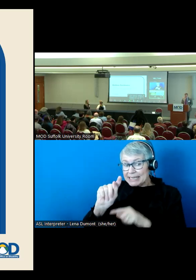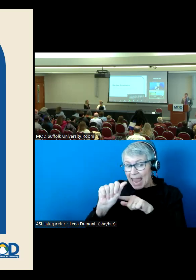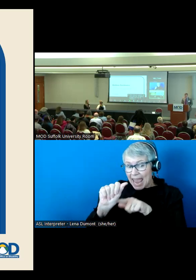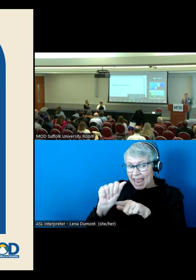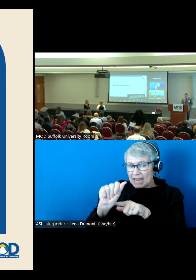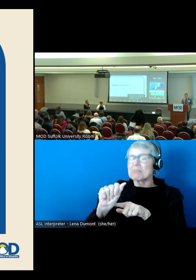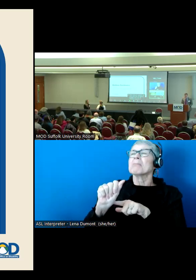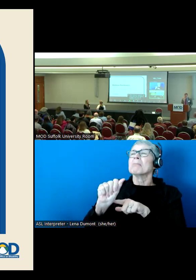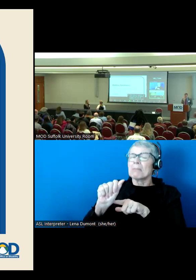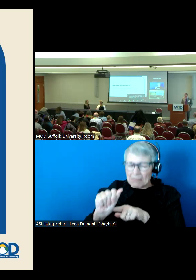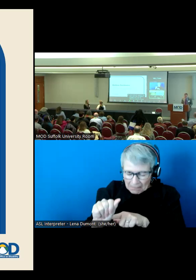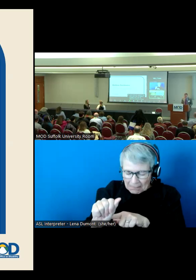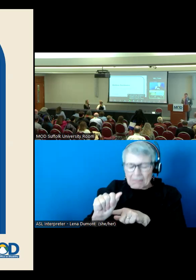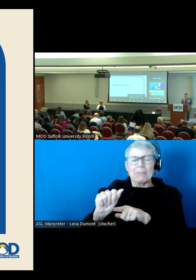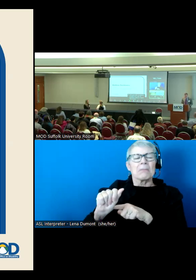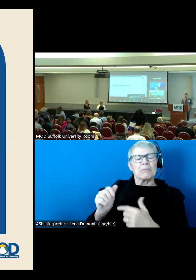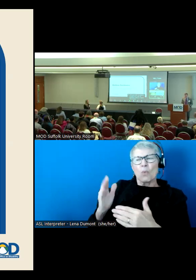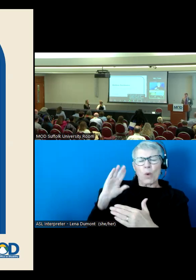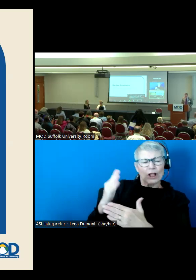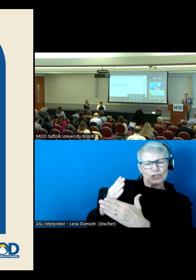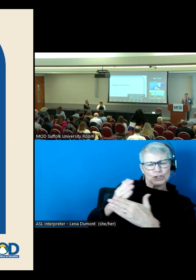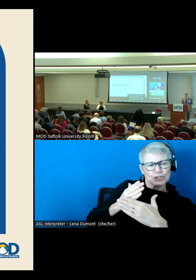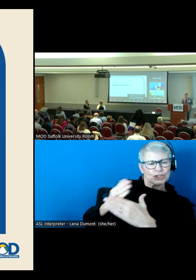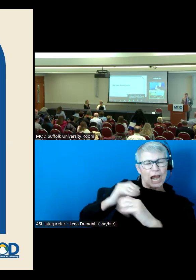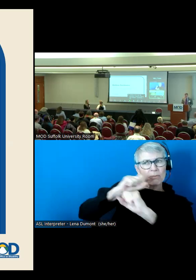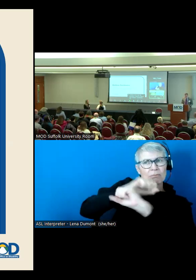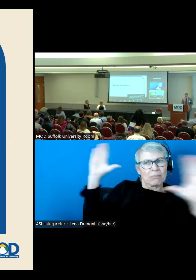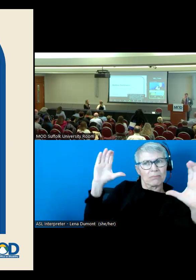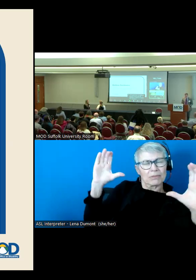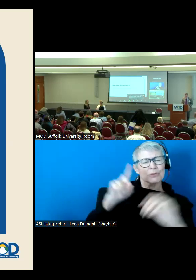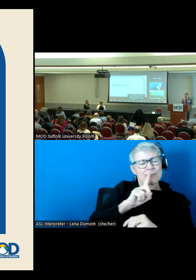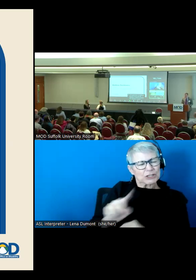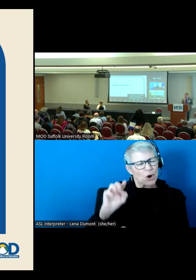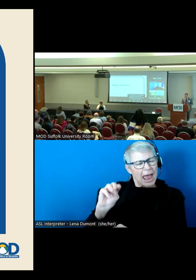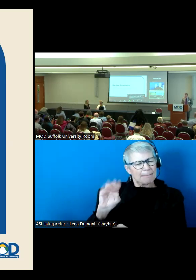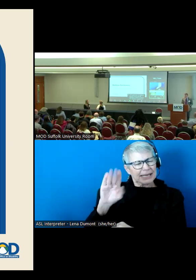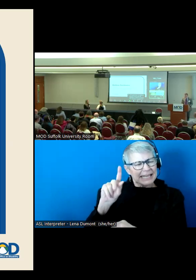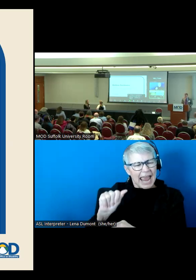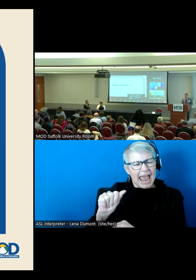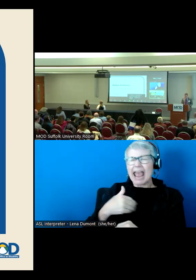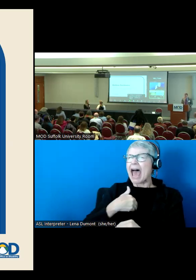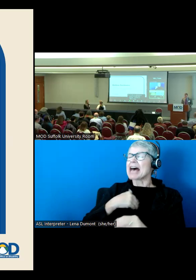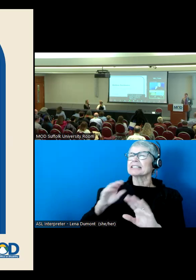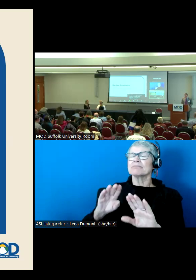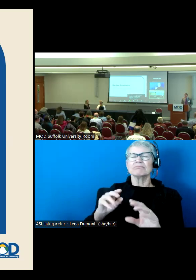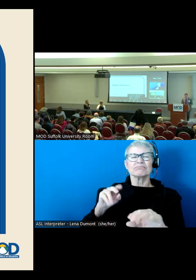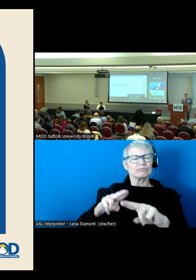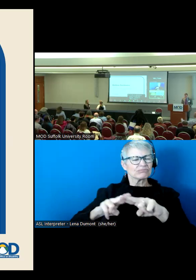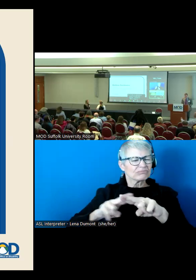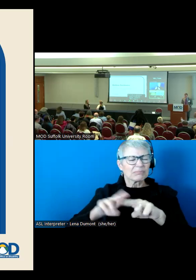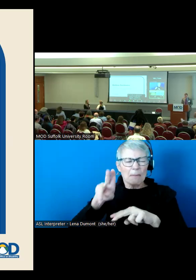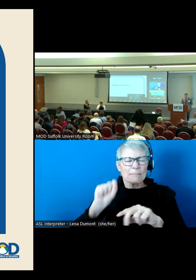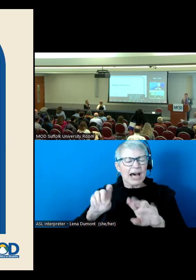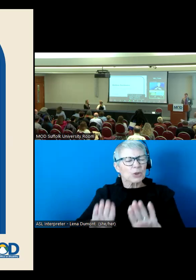vision between plaintiffs and the MBTA to make the MBTA a model transit system accessible to all. There is a mutual commitment